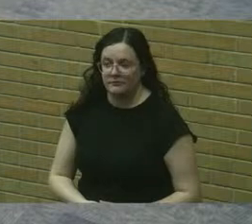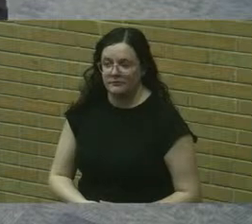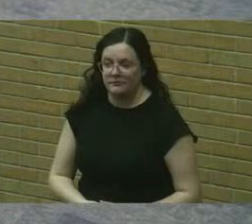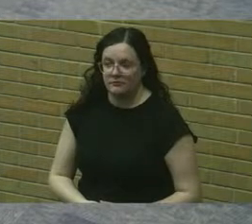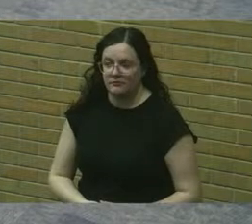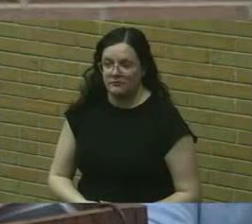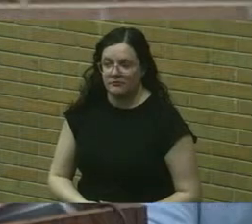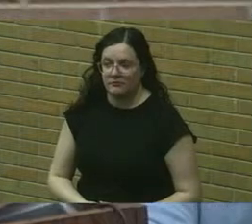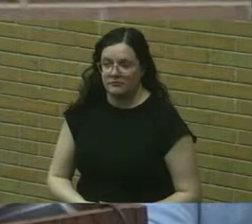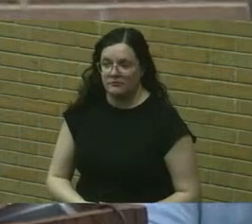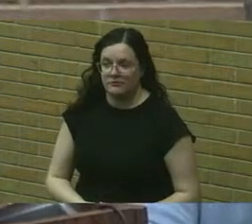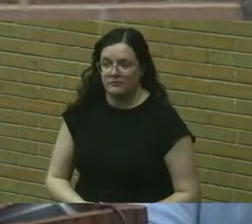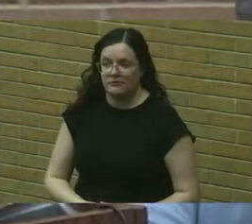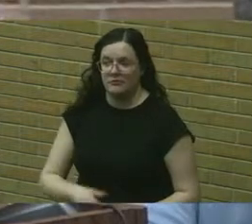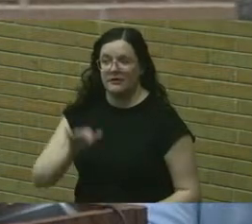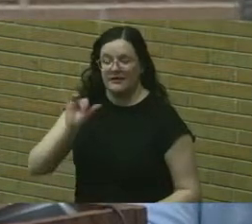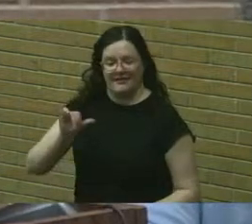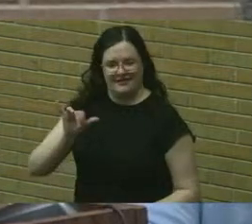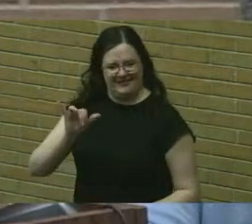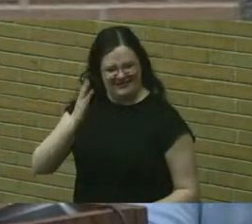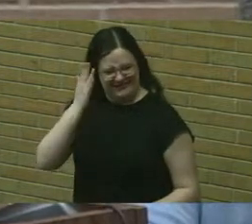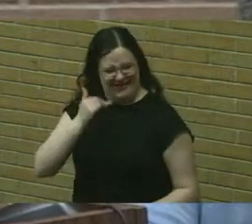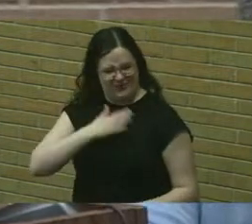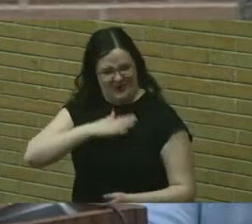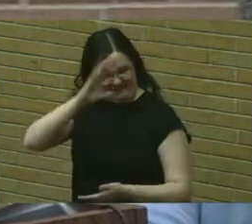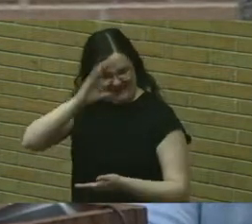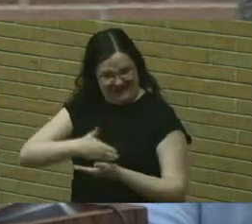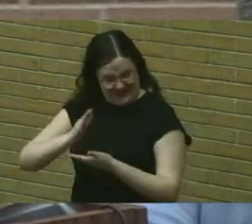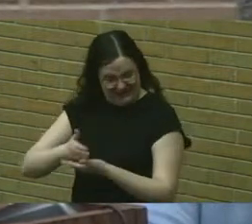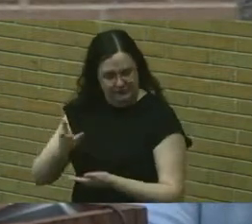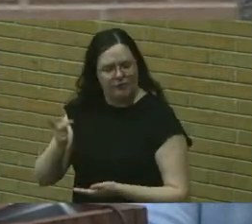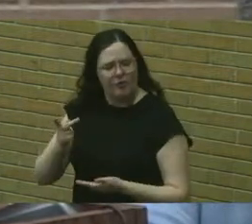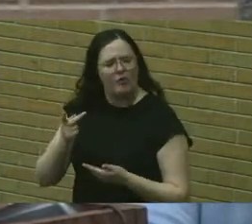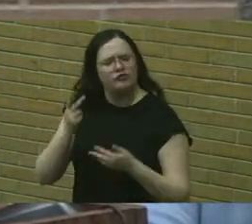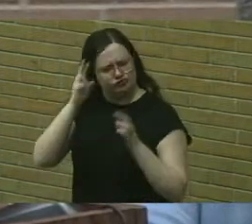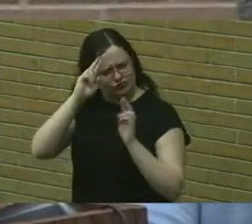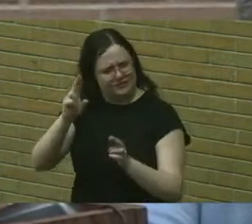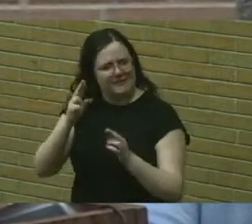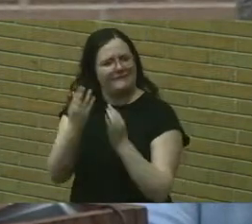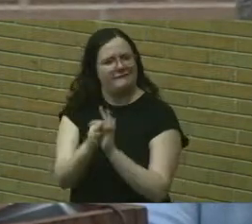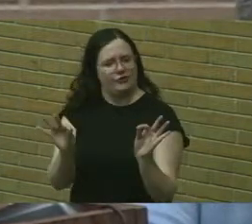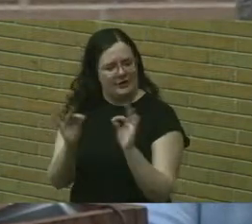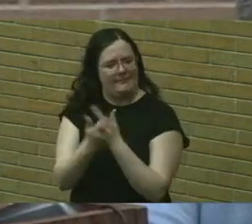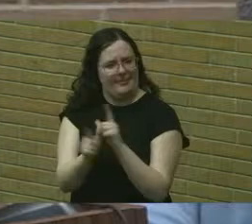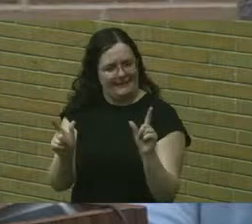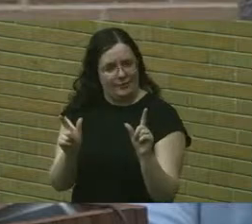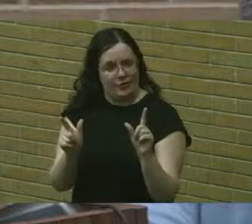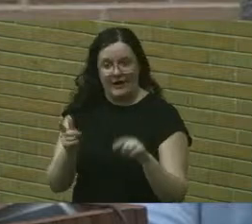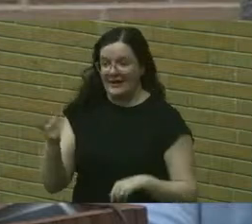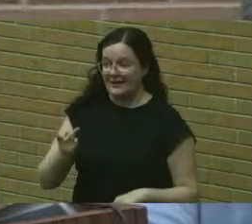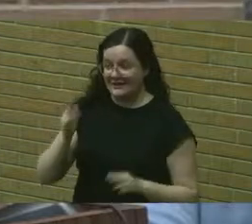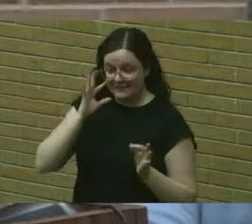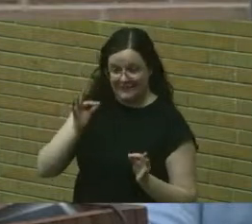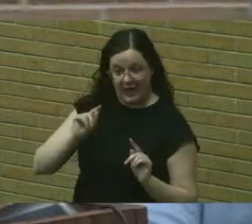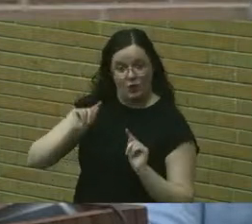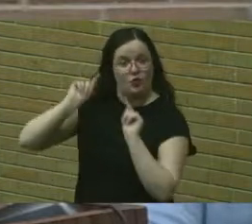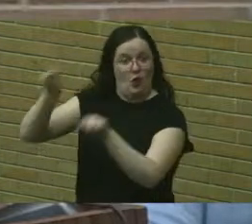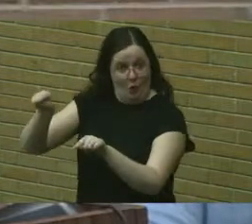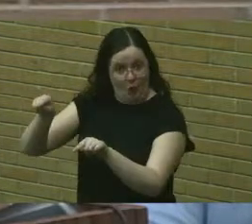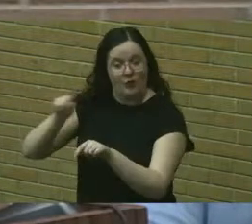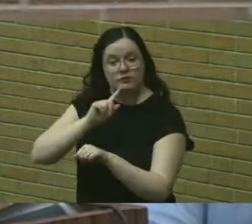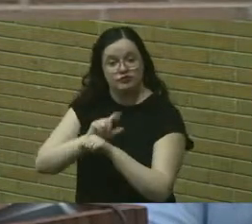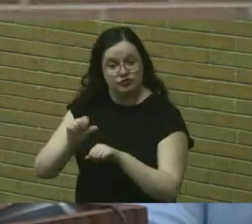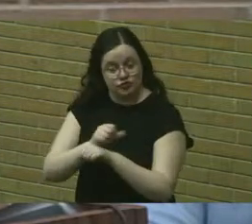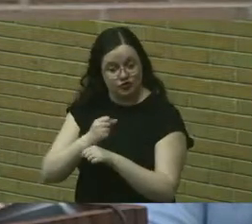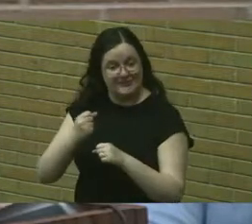sons, besides the respect for freedom and liberty, decided to go and actually fight in